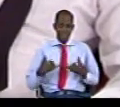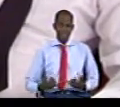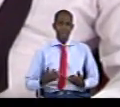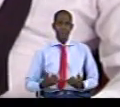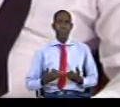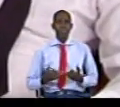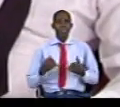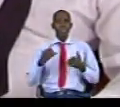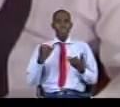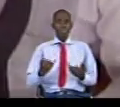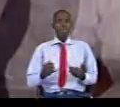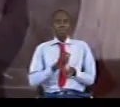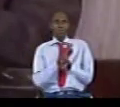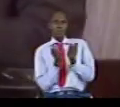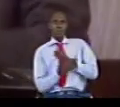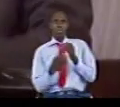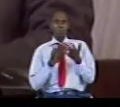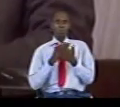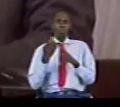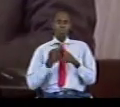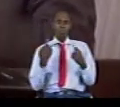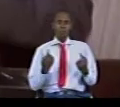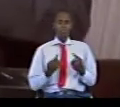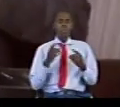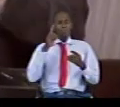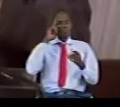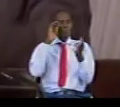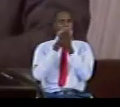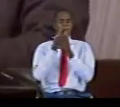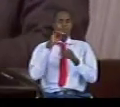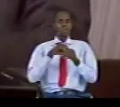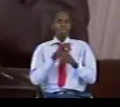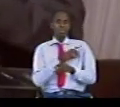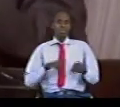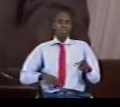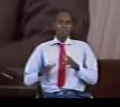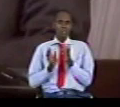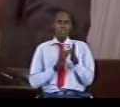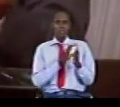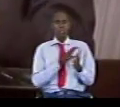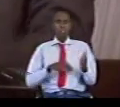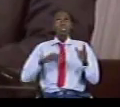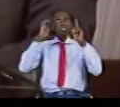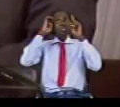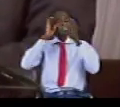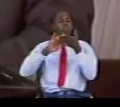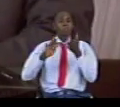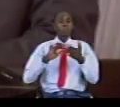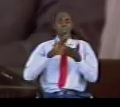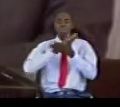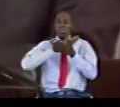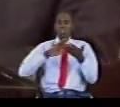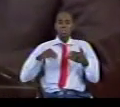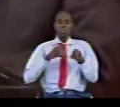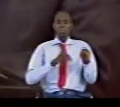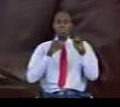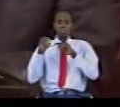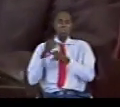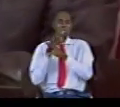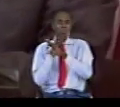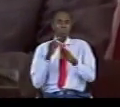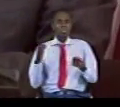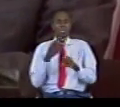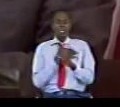from sin, you believe on the Lord Jesus Christ, he forgives you, he cleanses you, he sets you free, and the Spirit of God